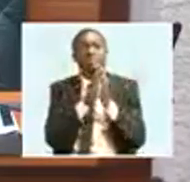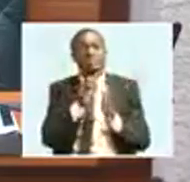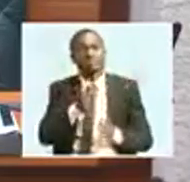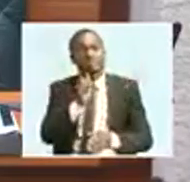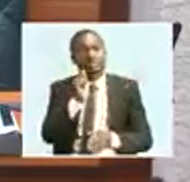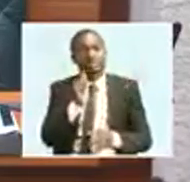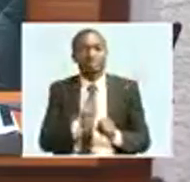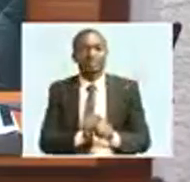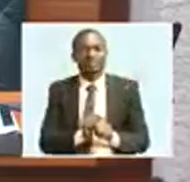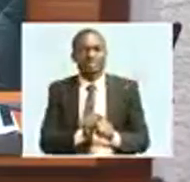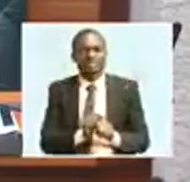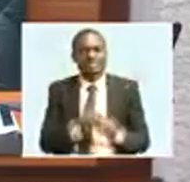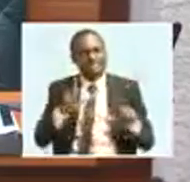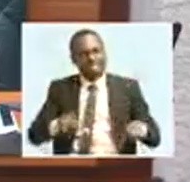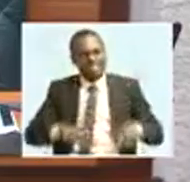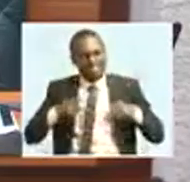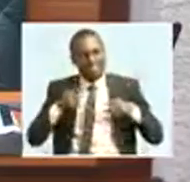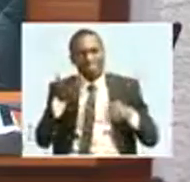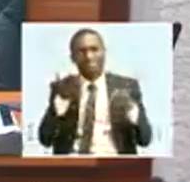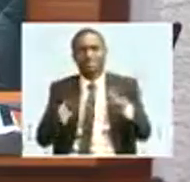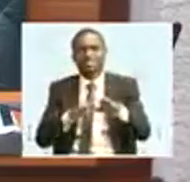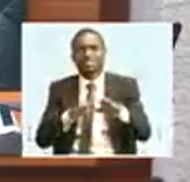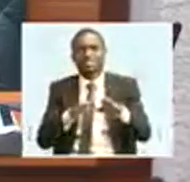was, is it a matter of life and death?